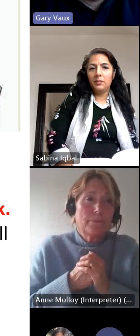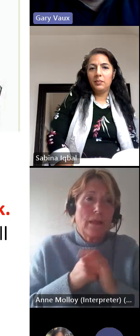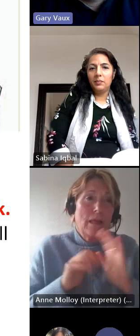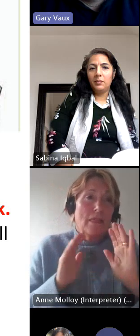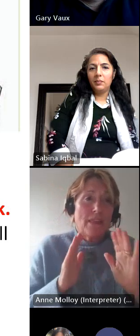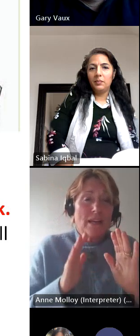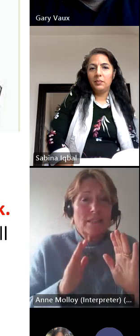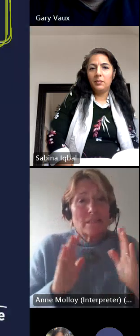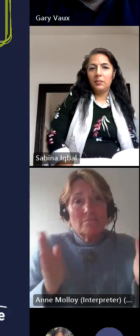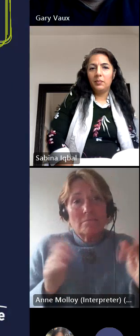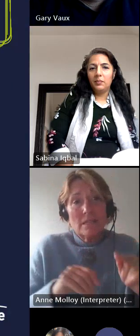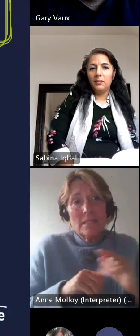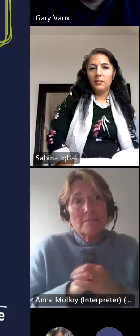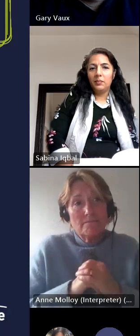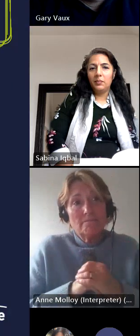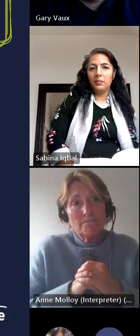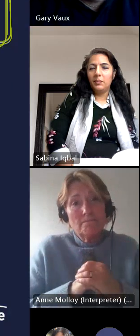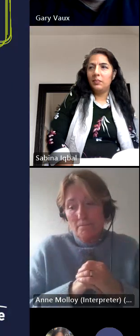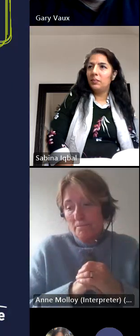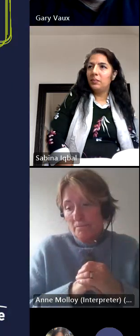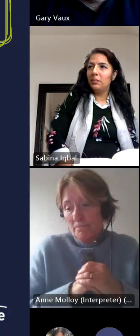done.